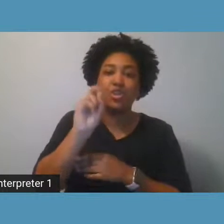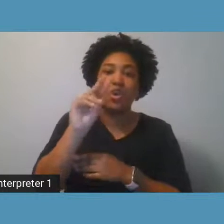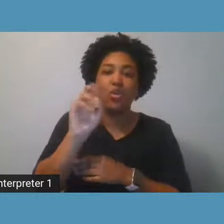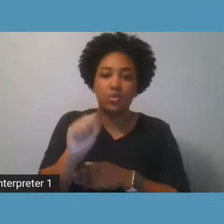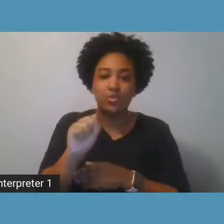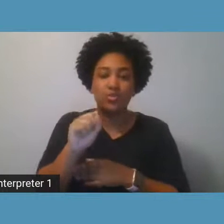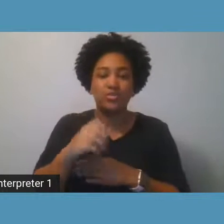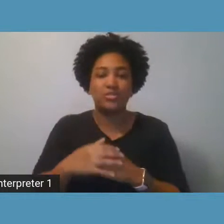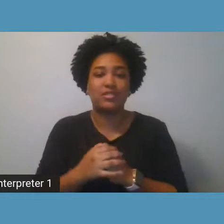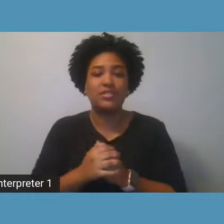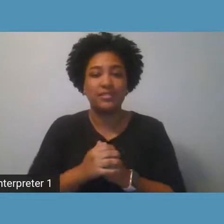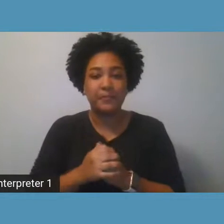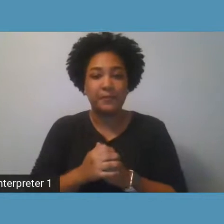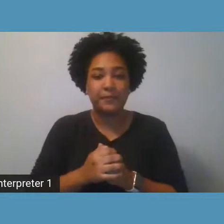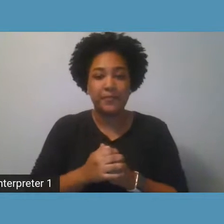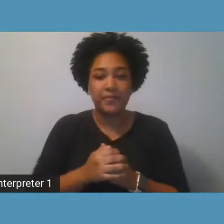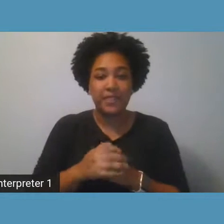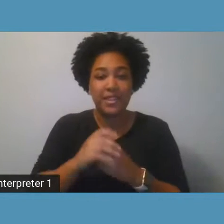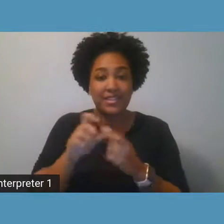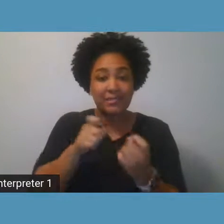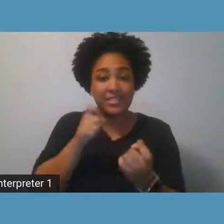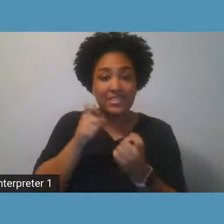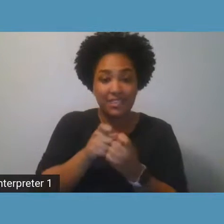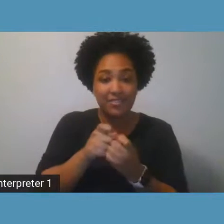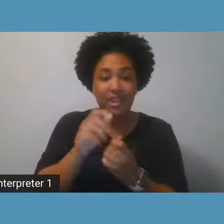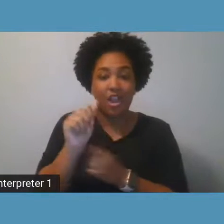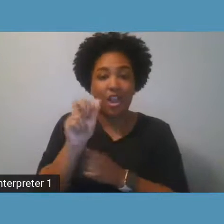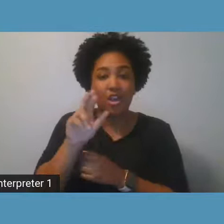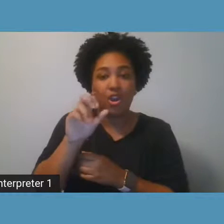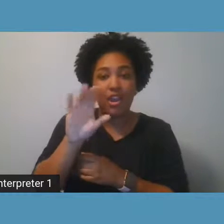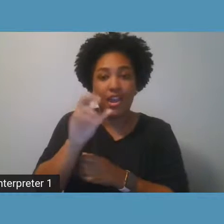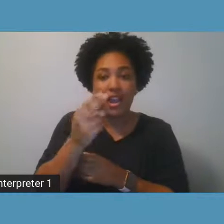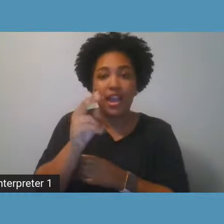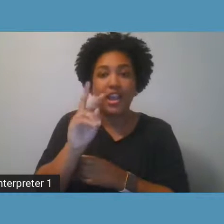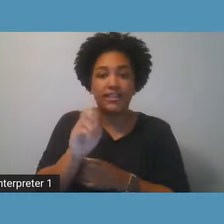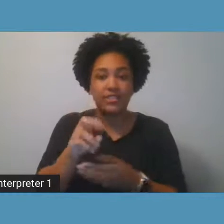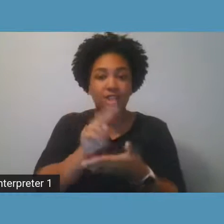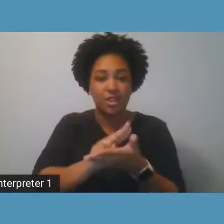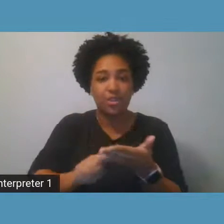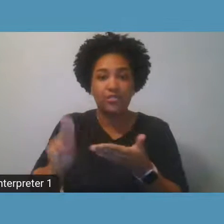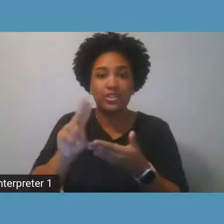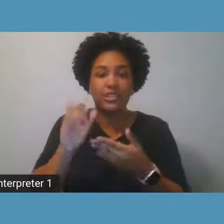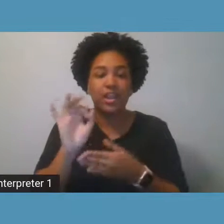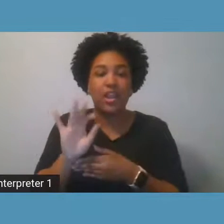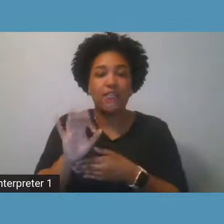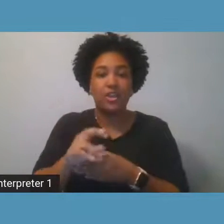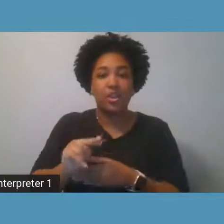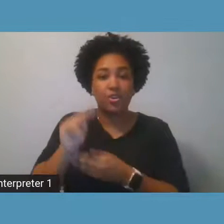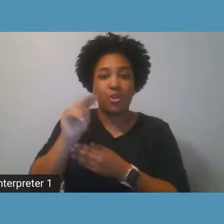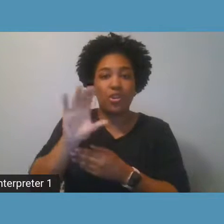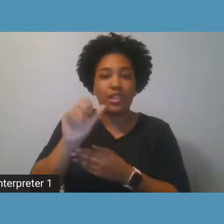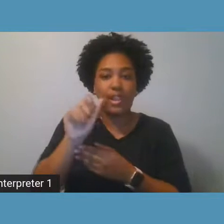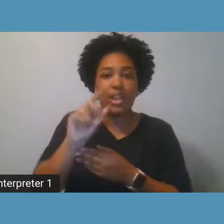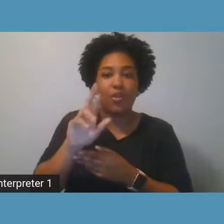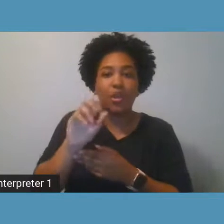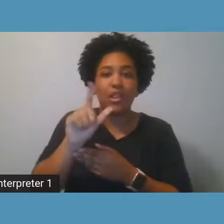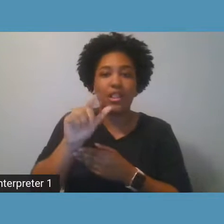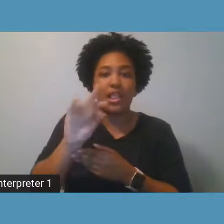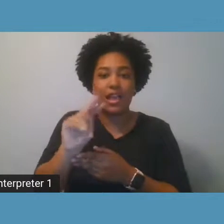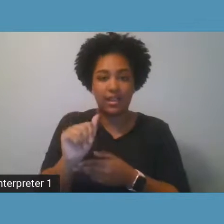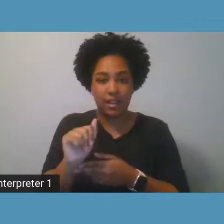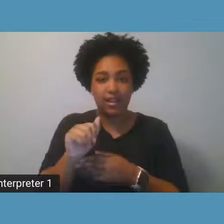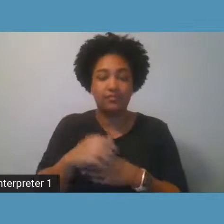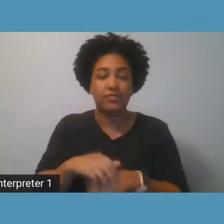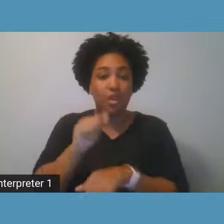Archivist, Special Collections and University Archives at the University of North Carolina, Greensboro. Working at